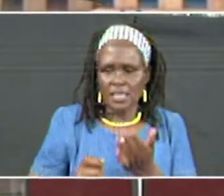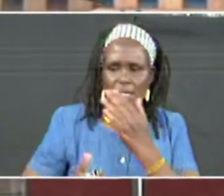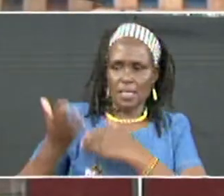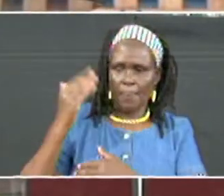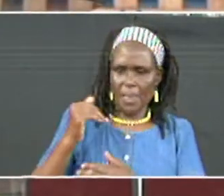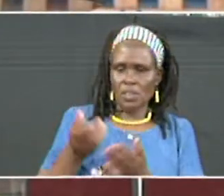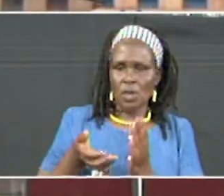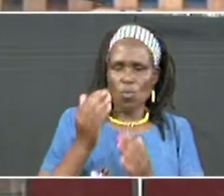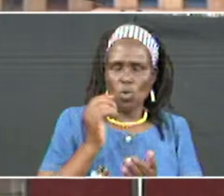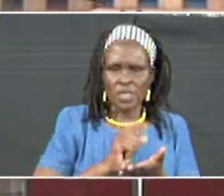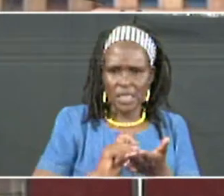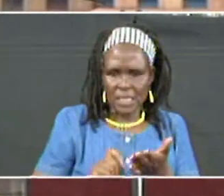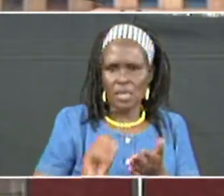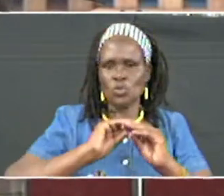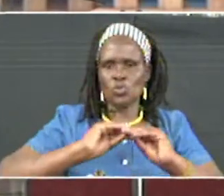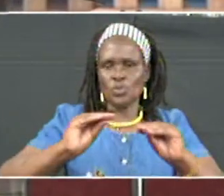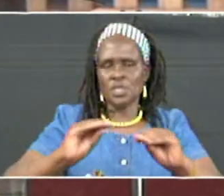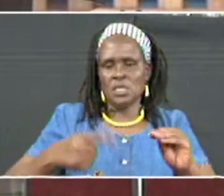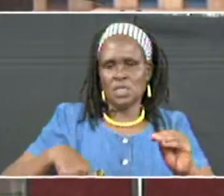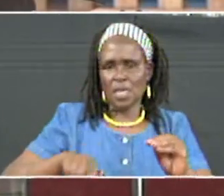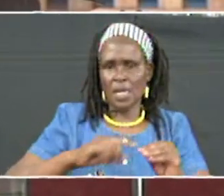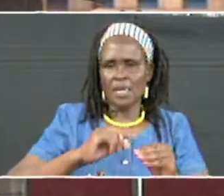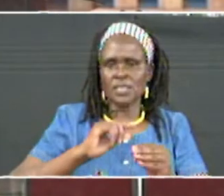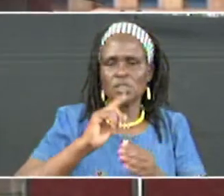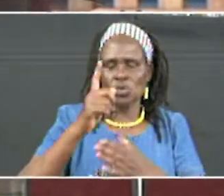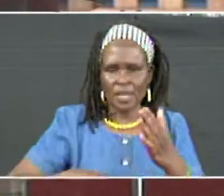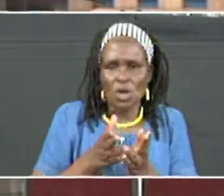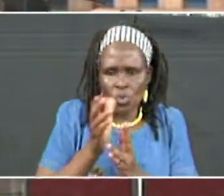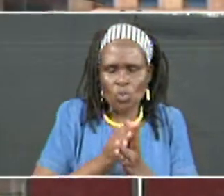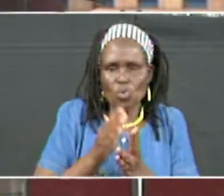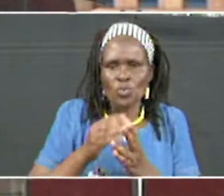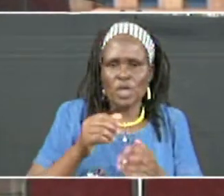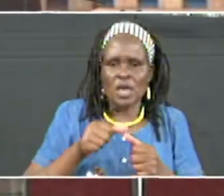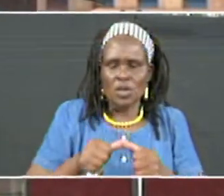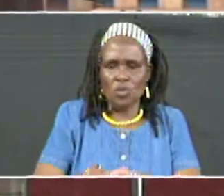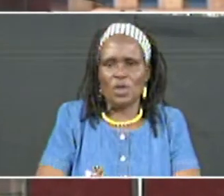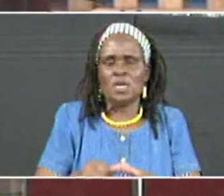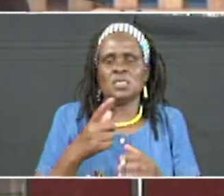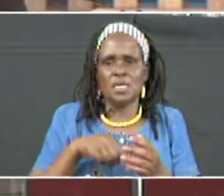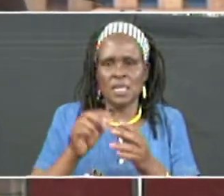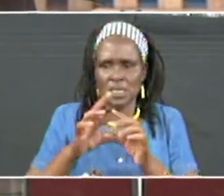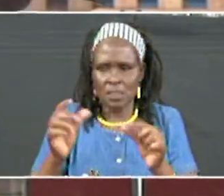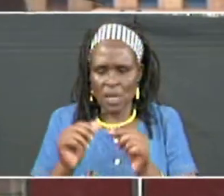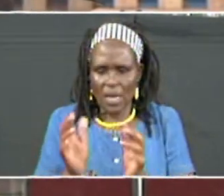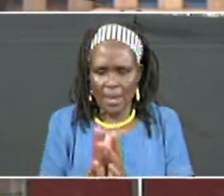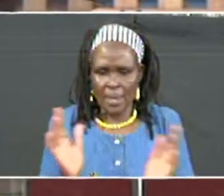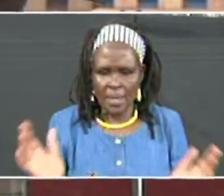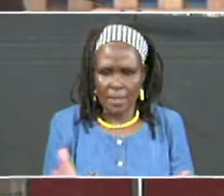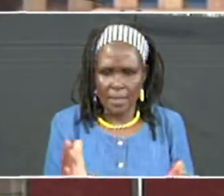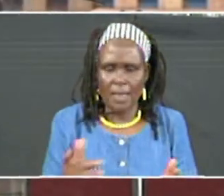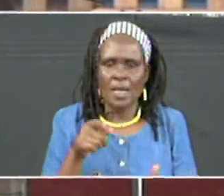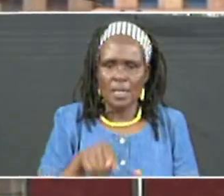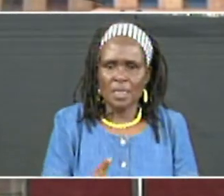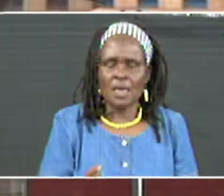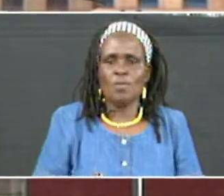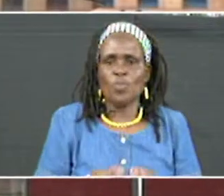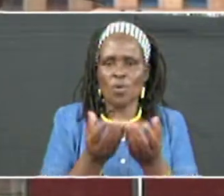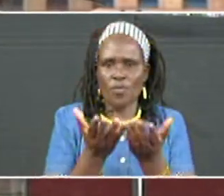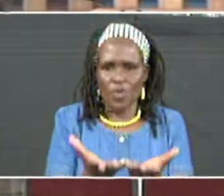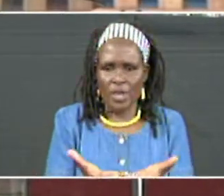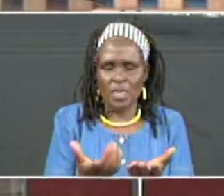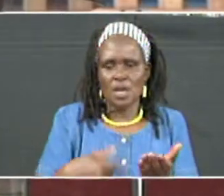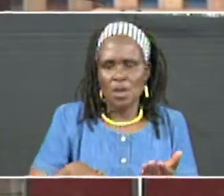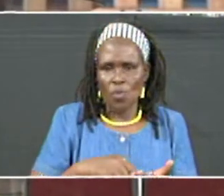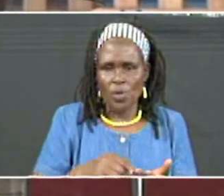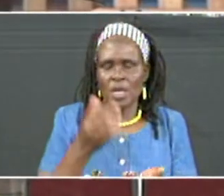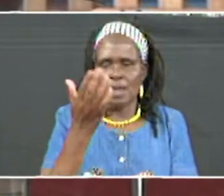written to teach us, so that through the endurance taught in the scriptures and the encouragement they provide, we